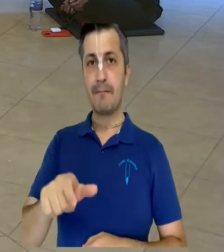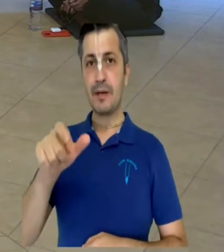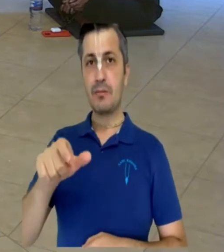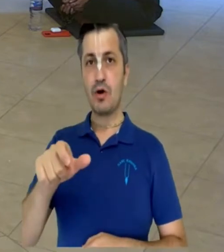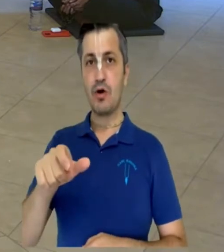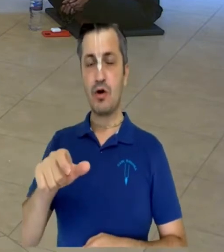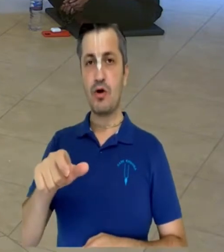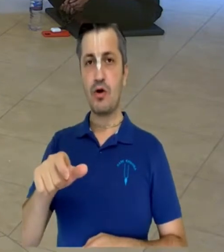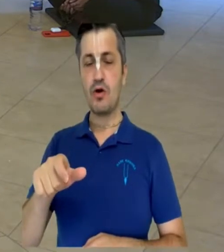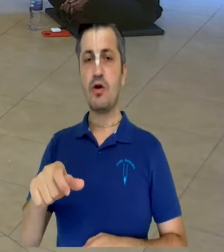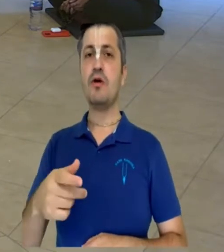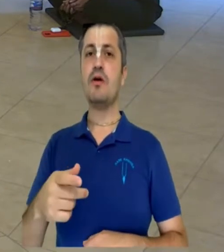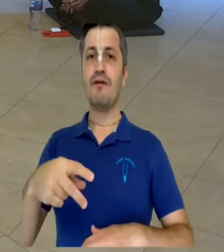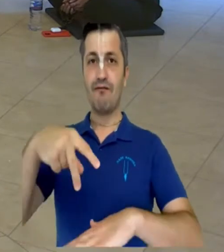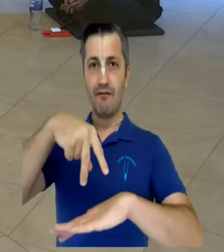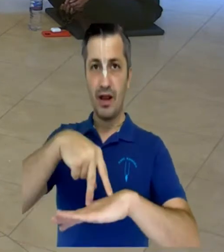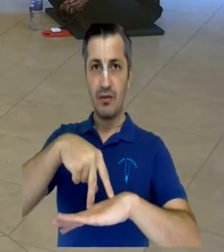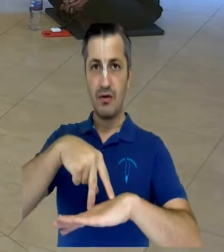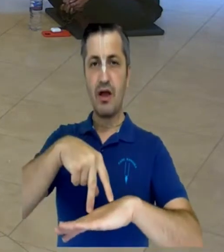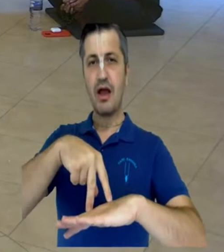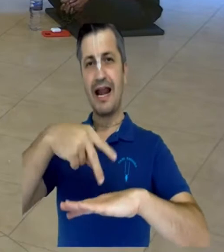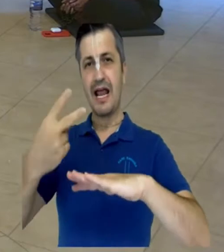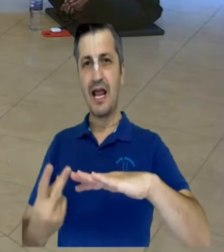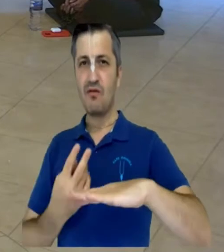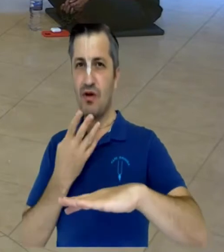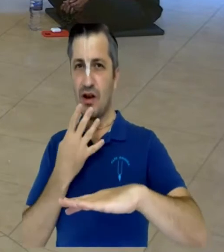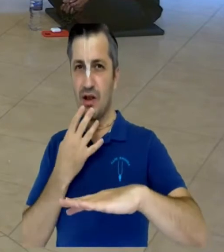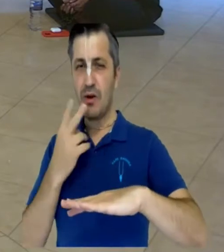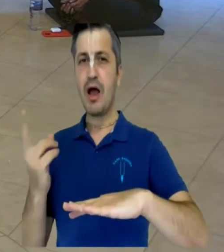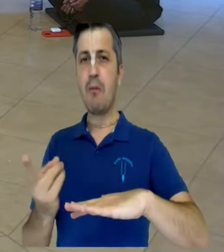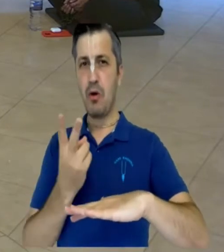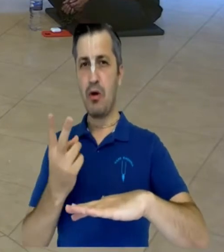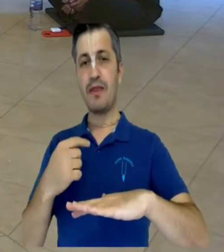and the infallible, and because I am the greatest,